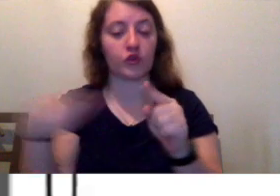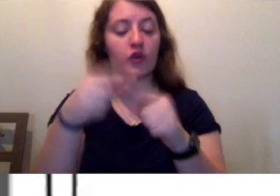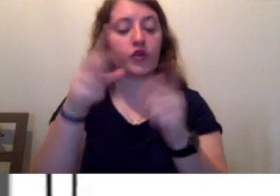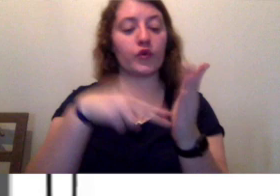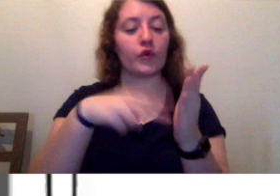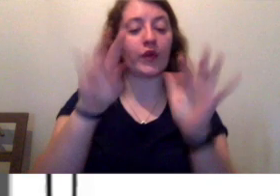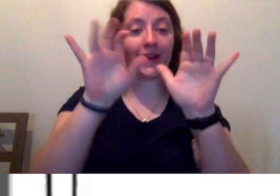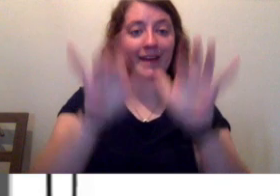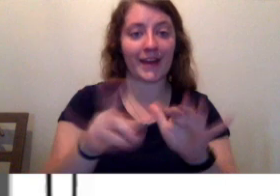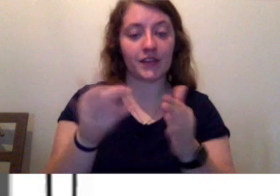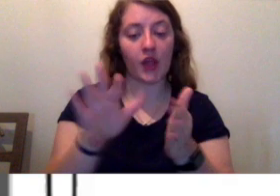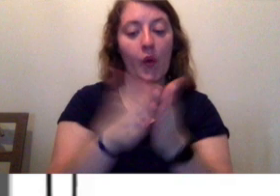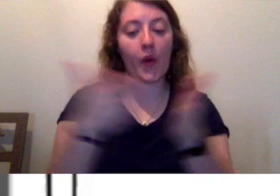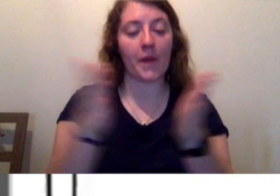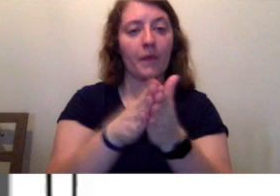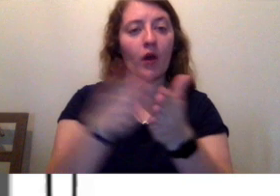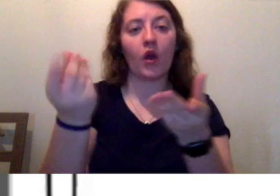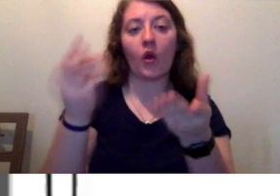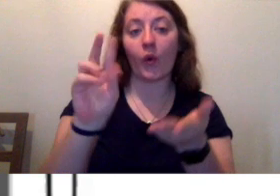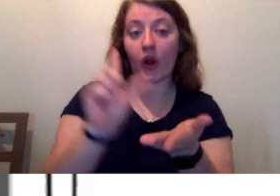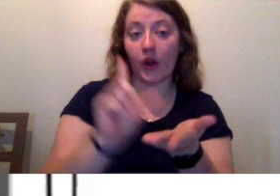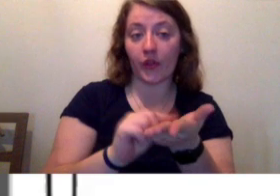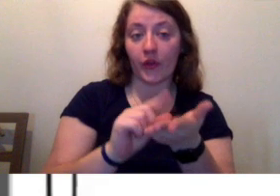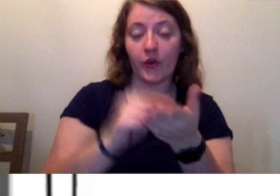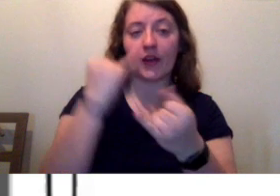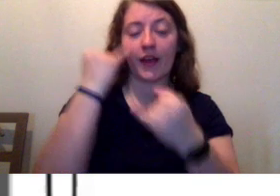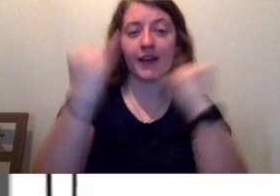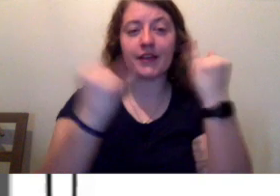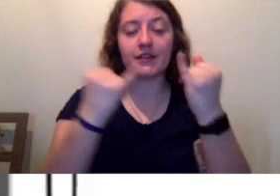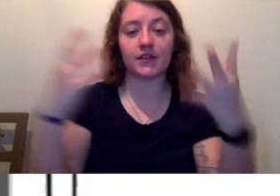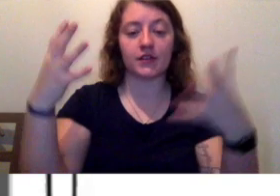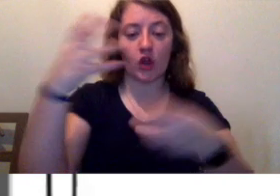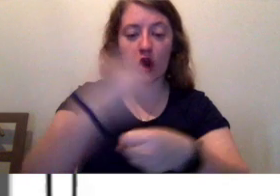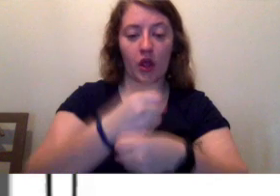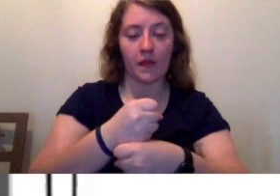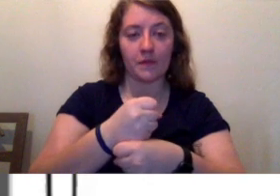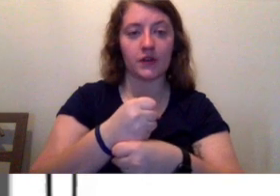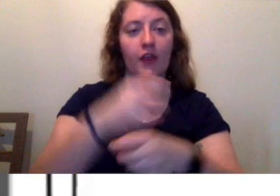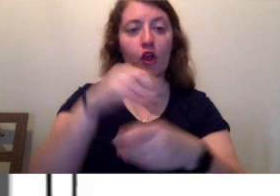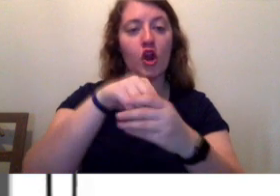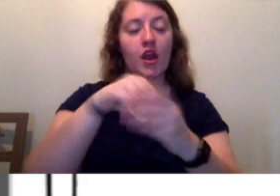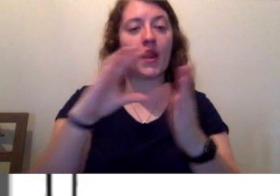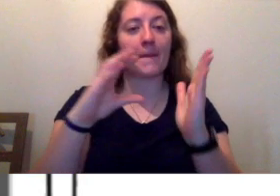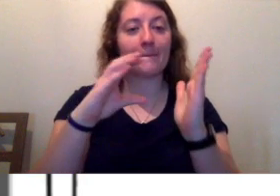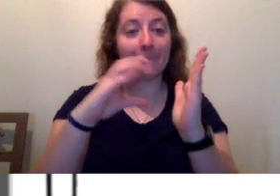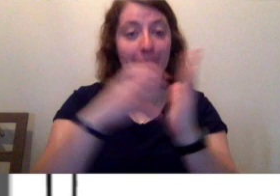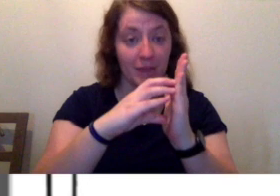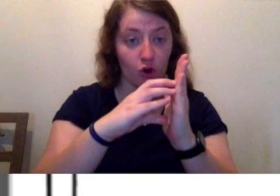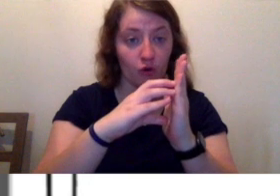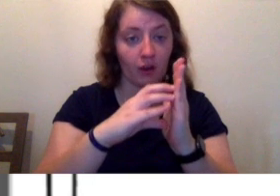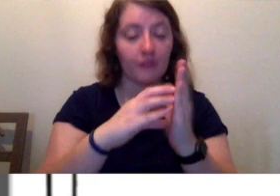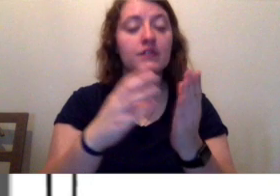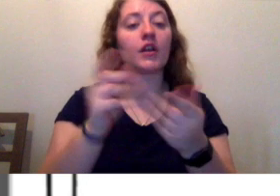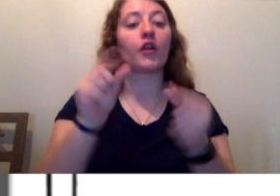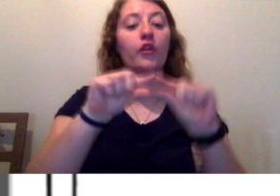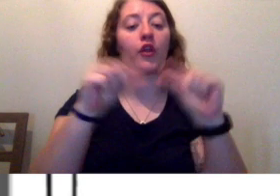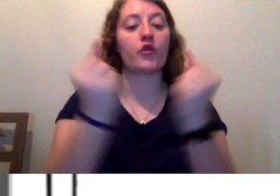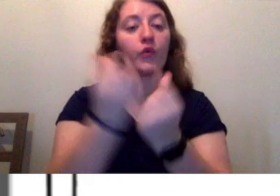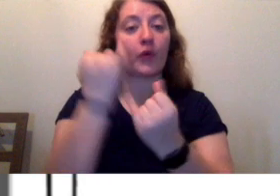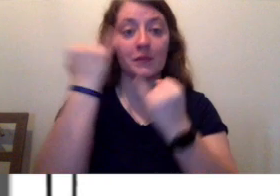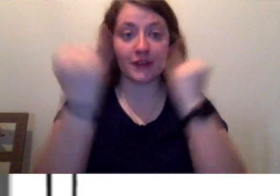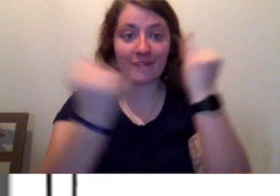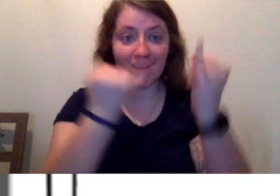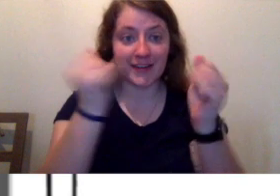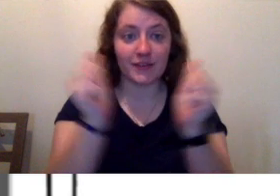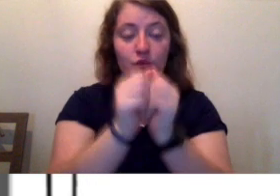newspaper, ideas are clumped together in paragraphs. They are groups of ideas together with multiple